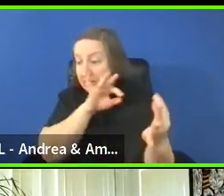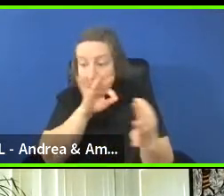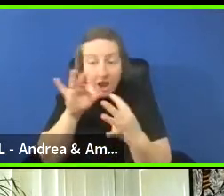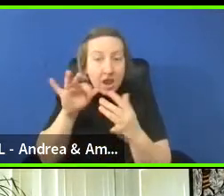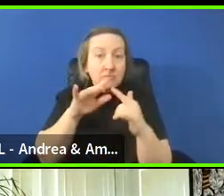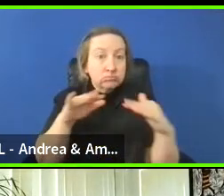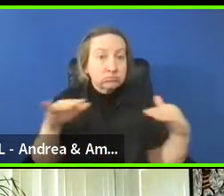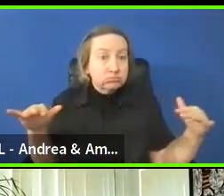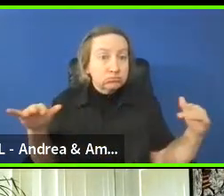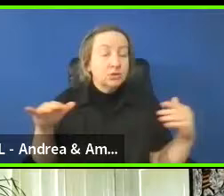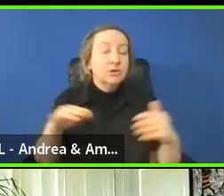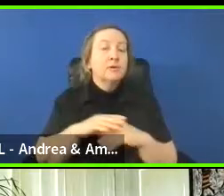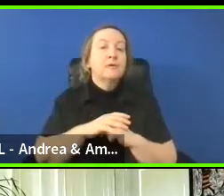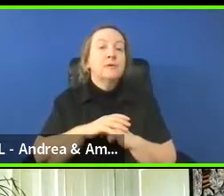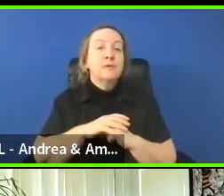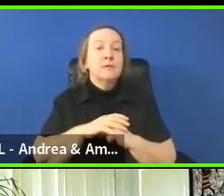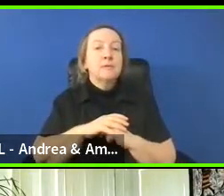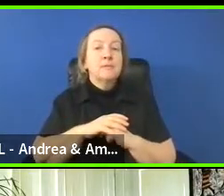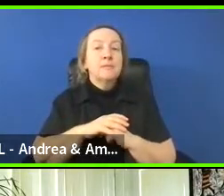get